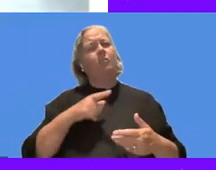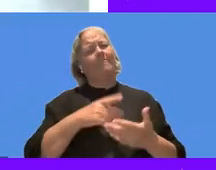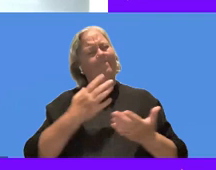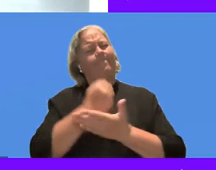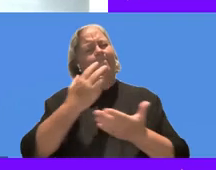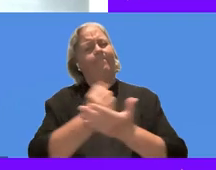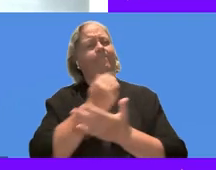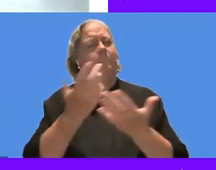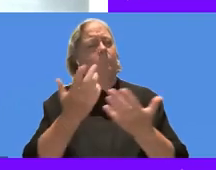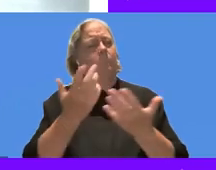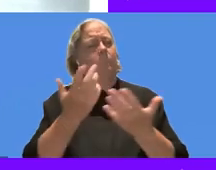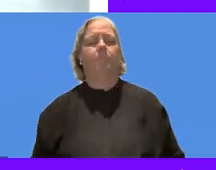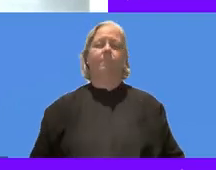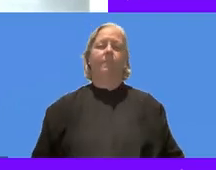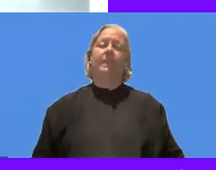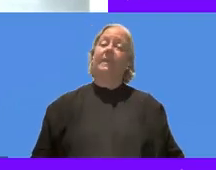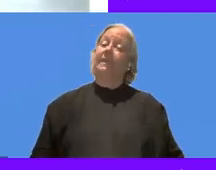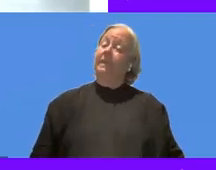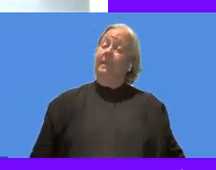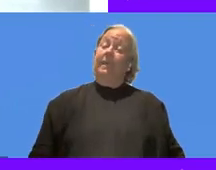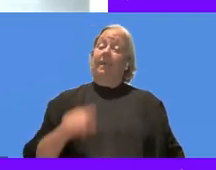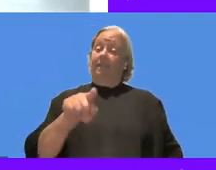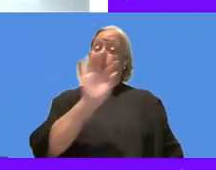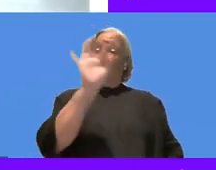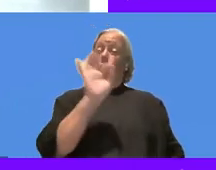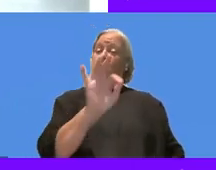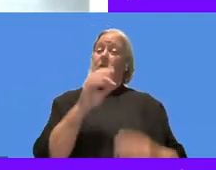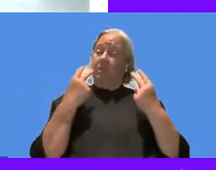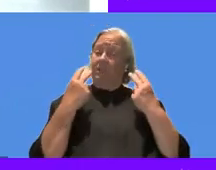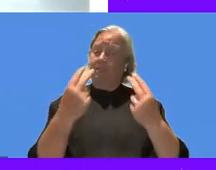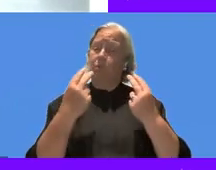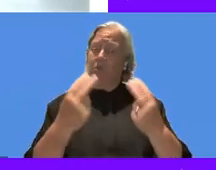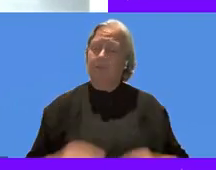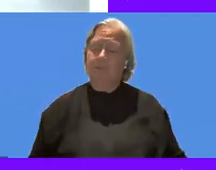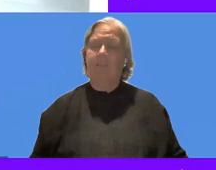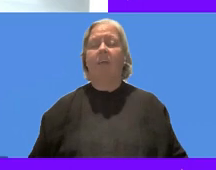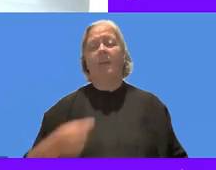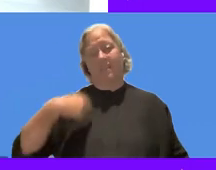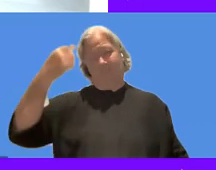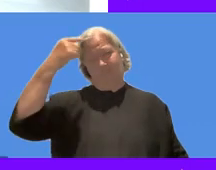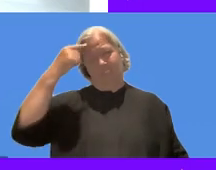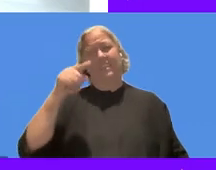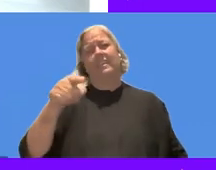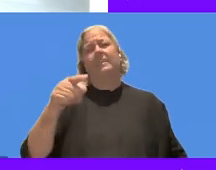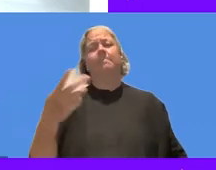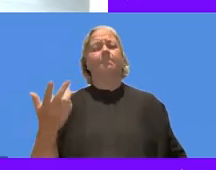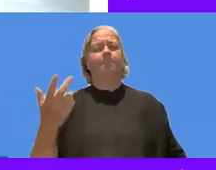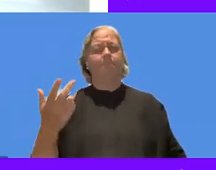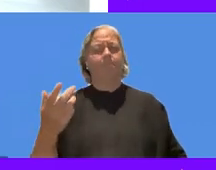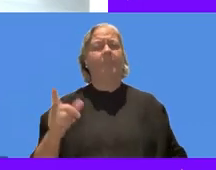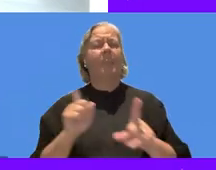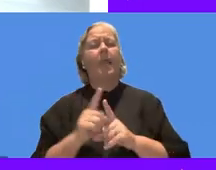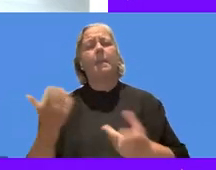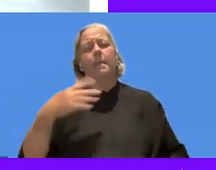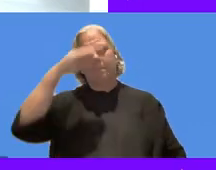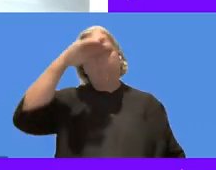an important question. And I think particularly peer research and participatory research is a growing area